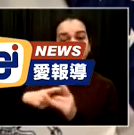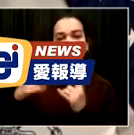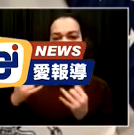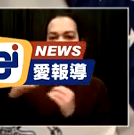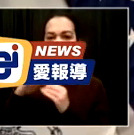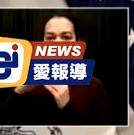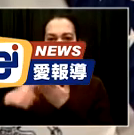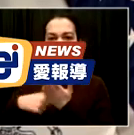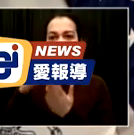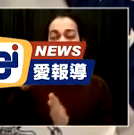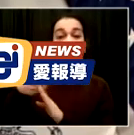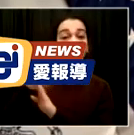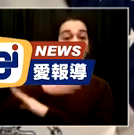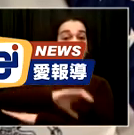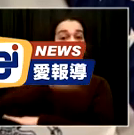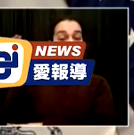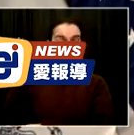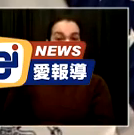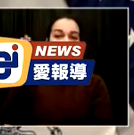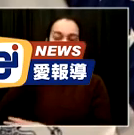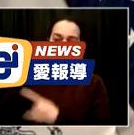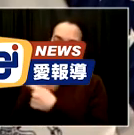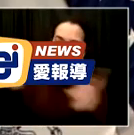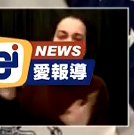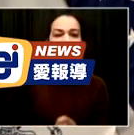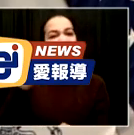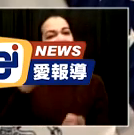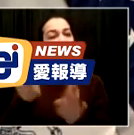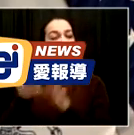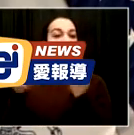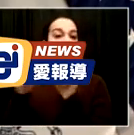And we're working very, very closely with the folks who sponsor the event to figure out what's the right way to proceed.